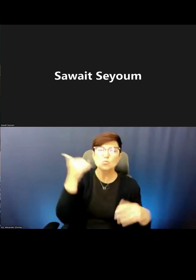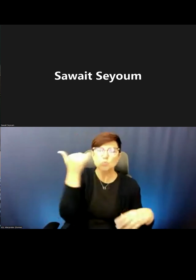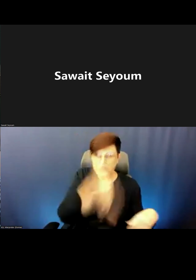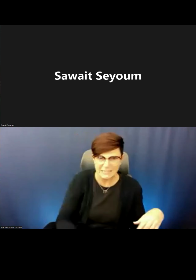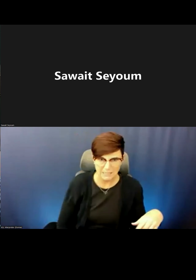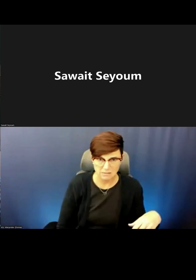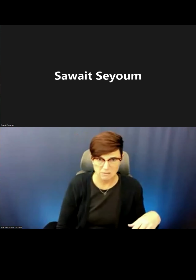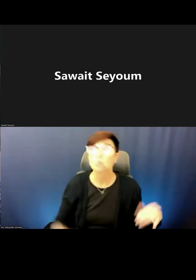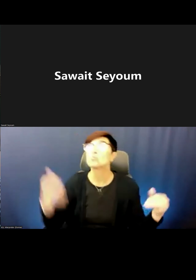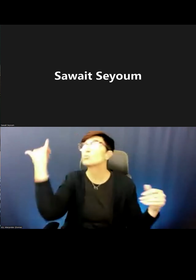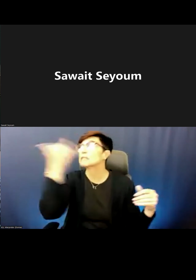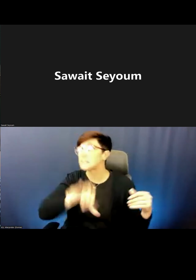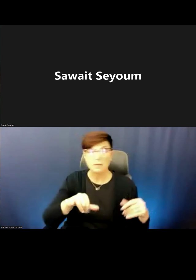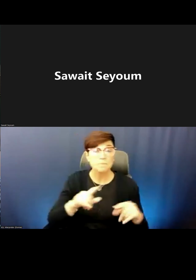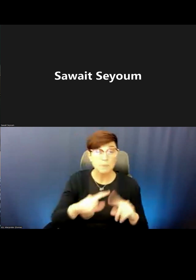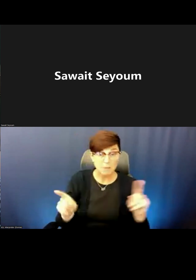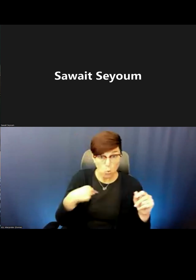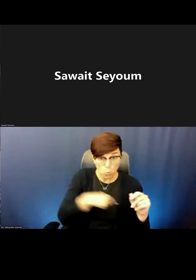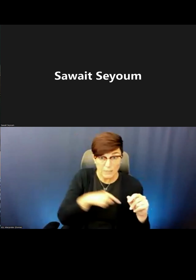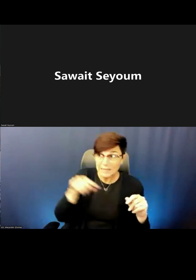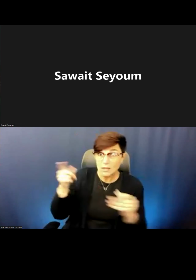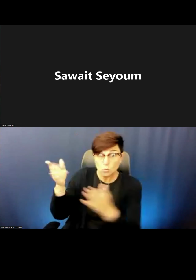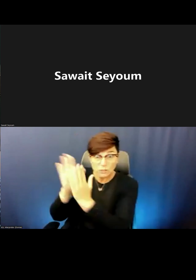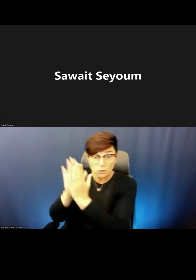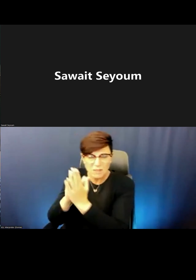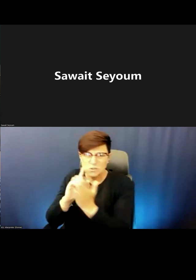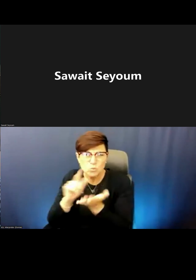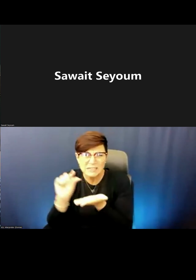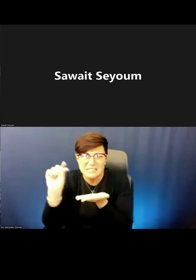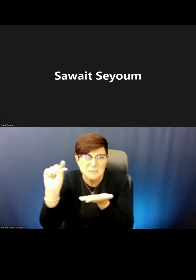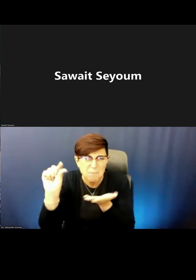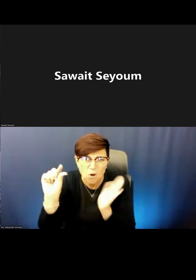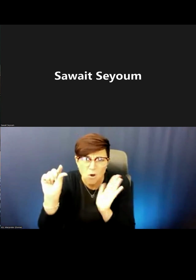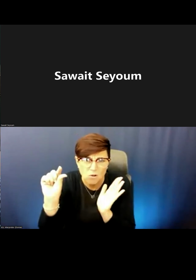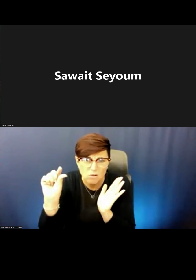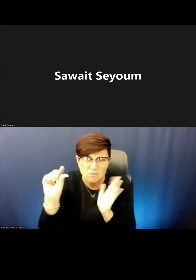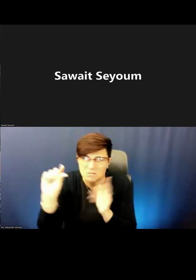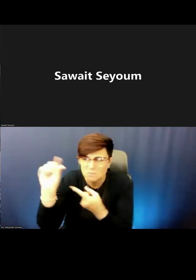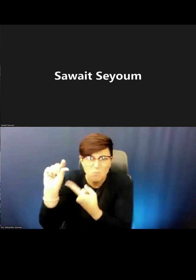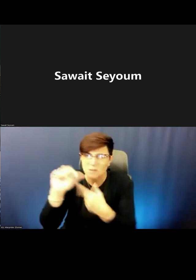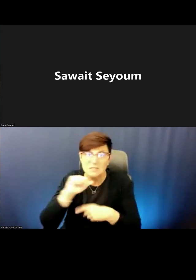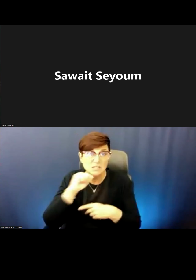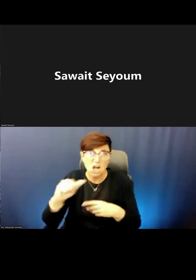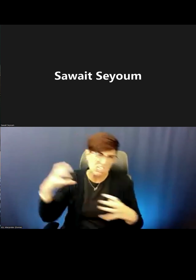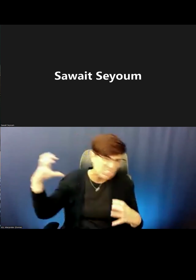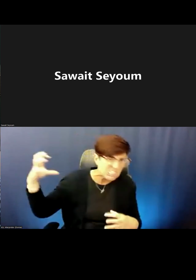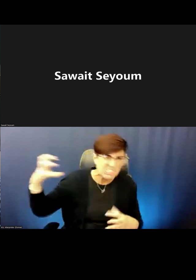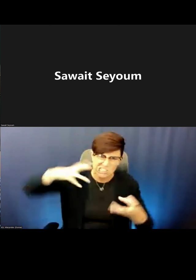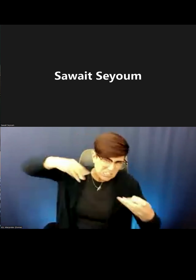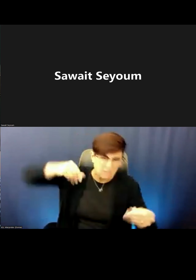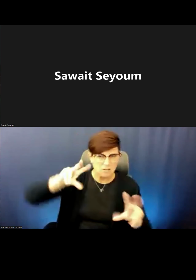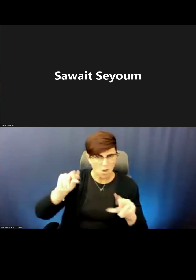these small asks that people were asking for didn't get funded. It's not like we